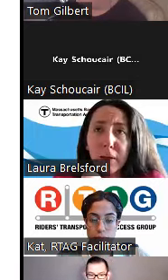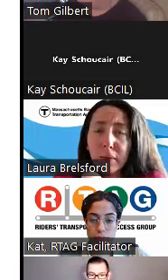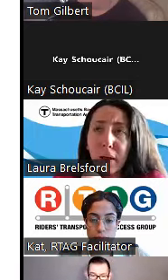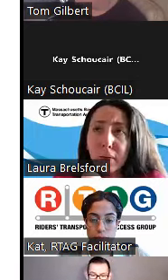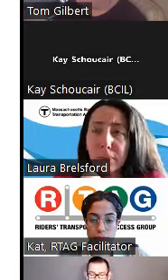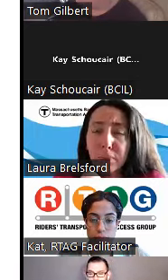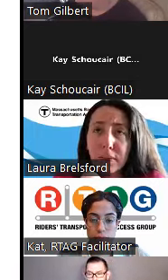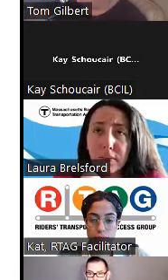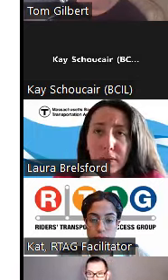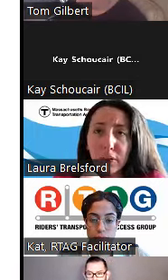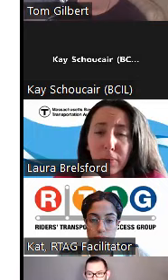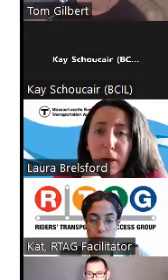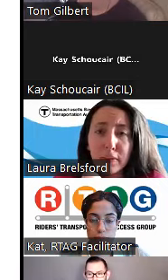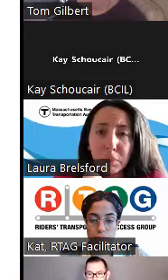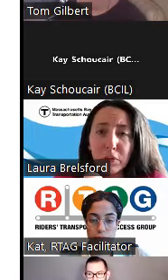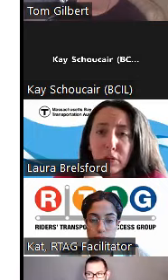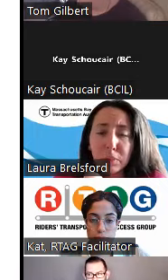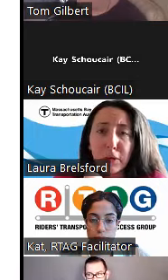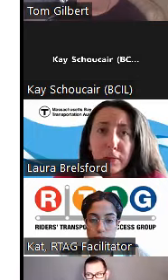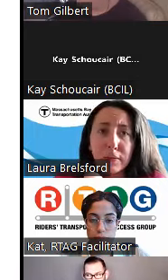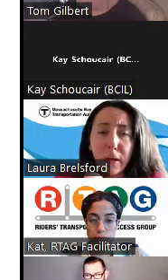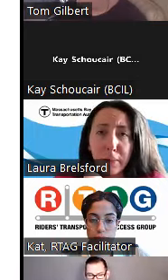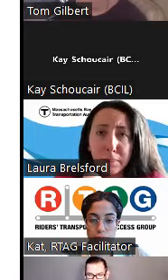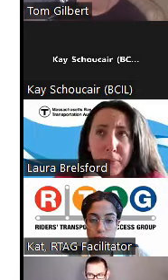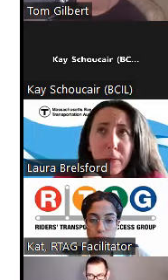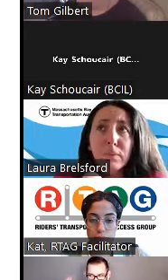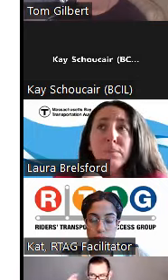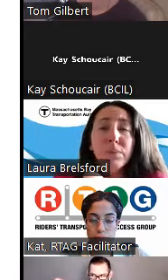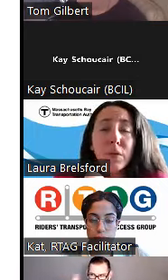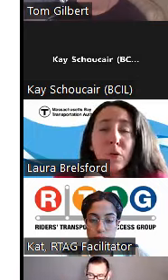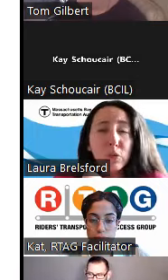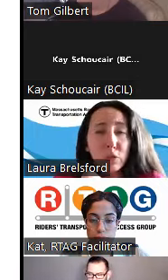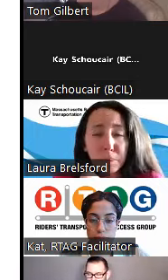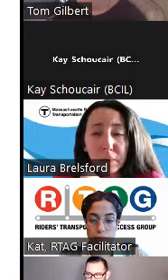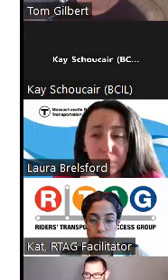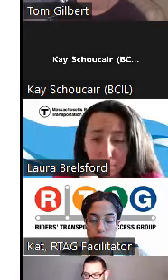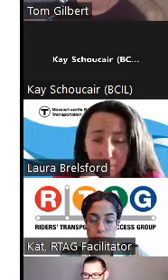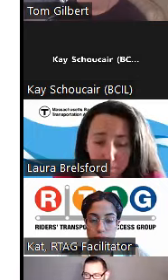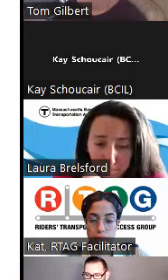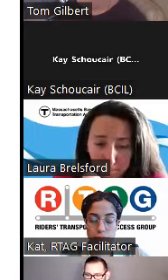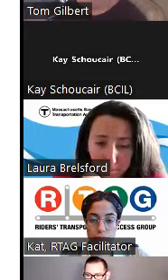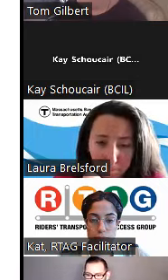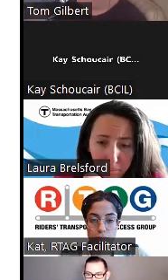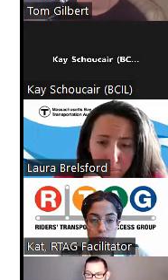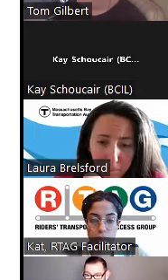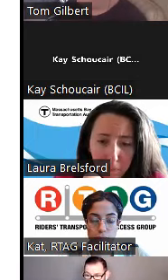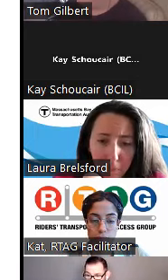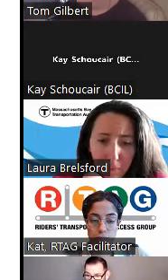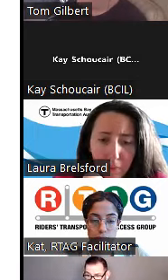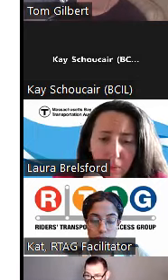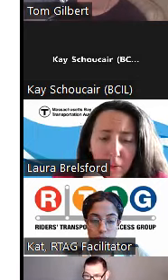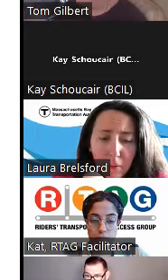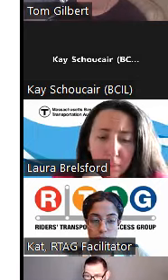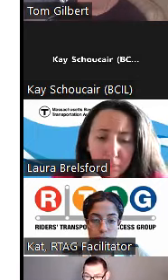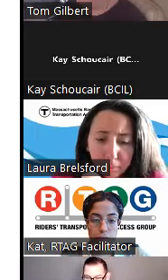am not pleased to hear that that's been your experience. And I'm not the only one on the Lowell line. There